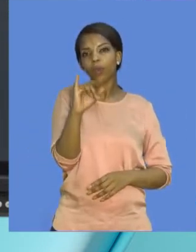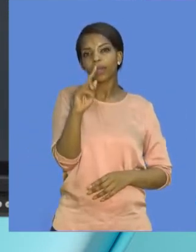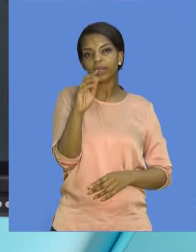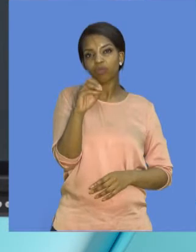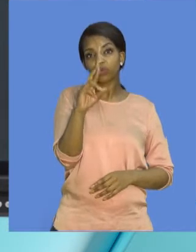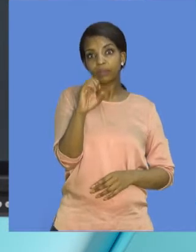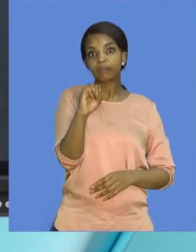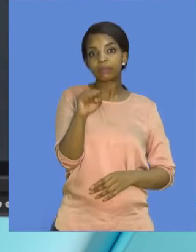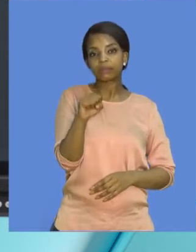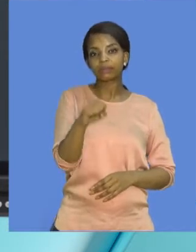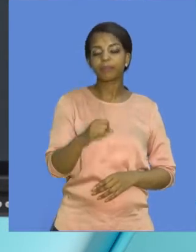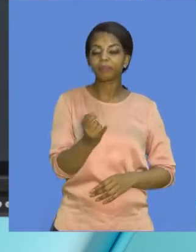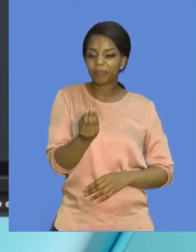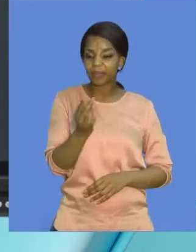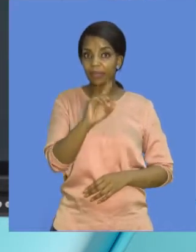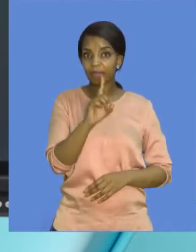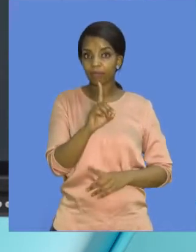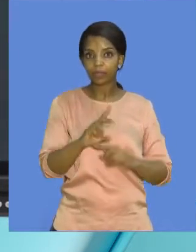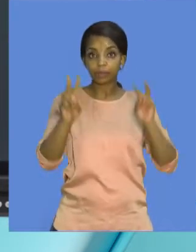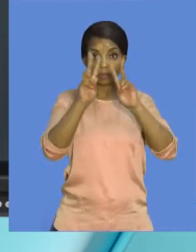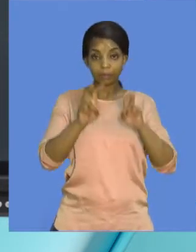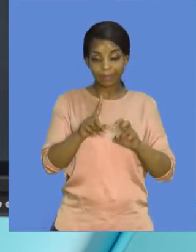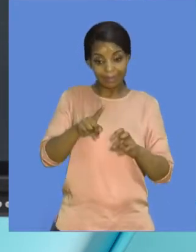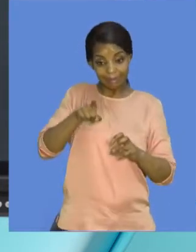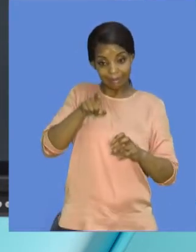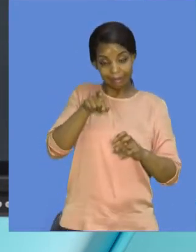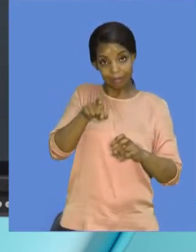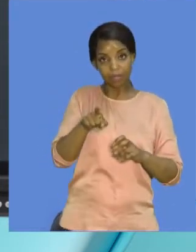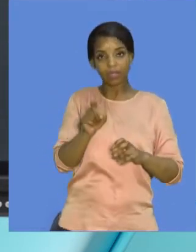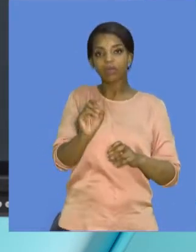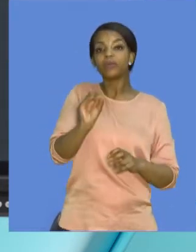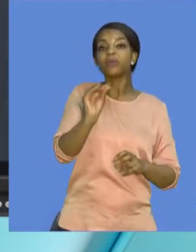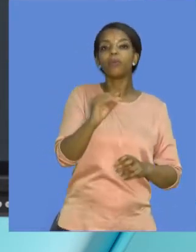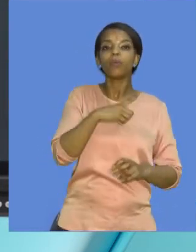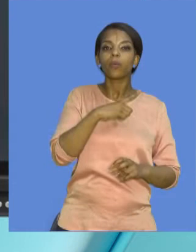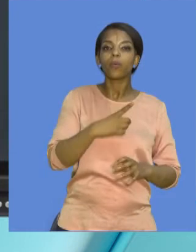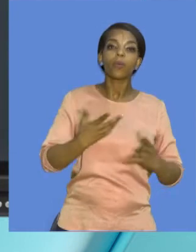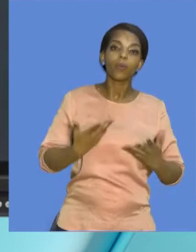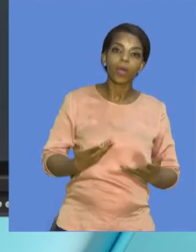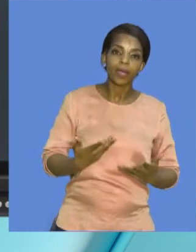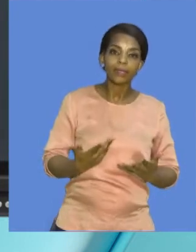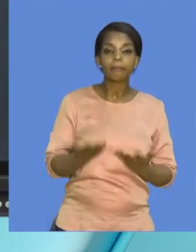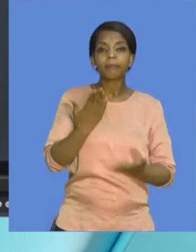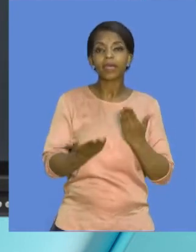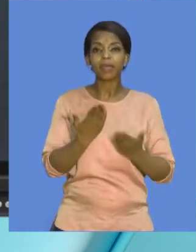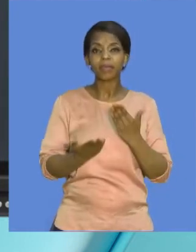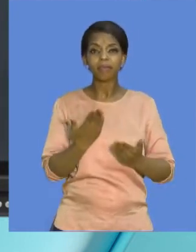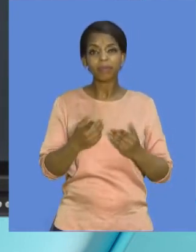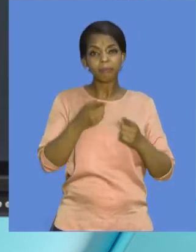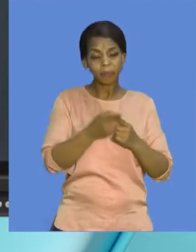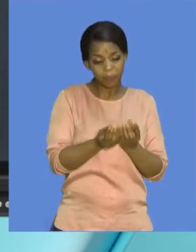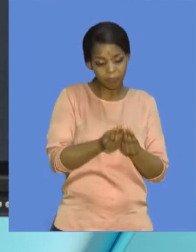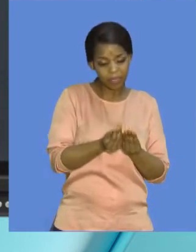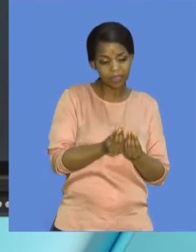charges occur, or the occurrence of a charge is a result of materials either losing electrons